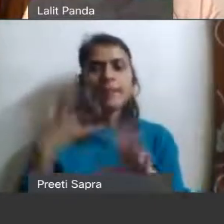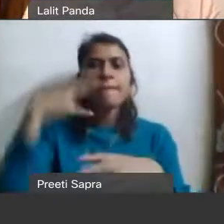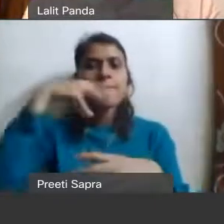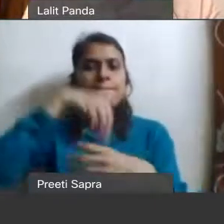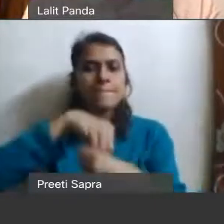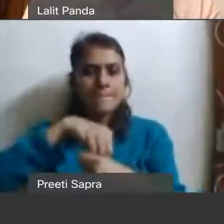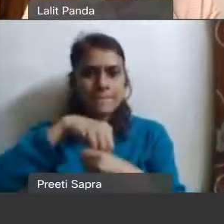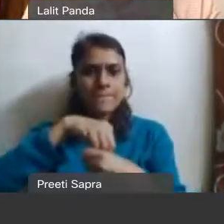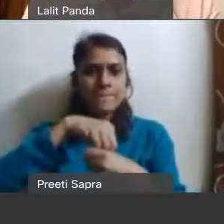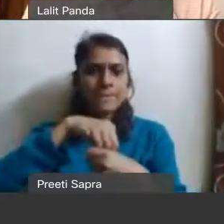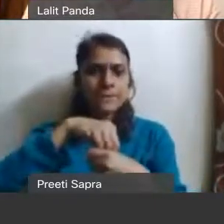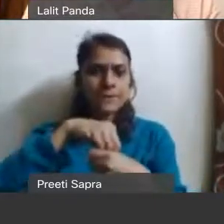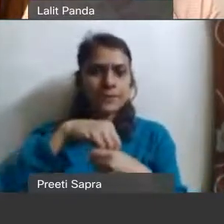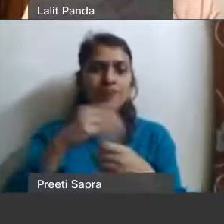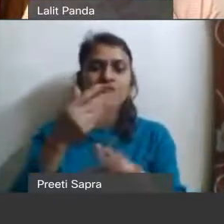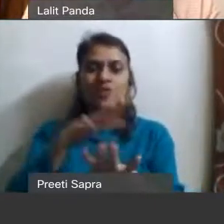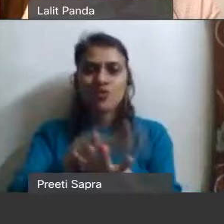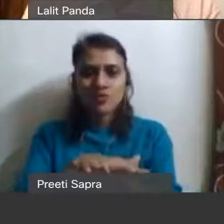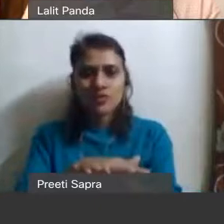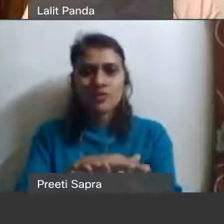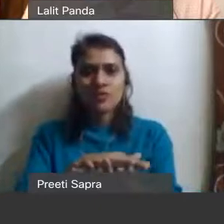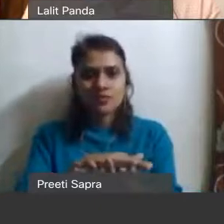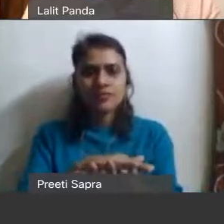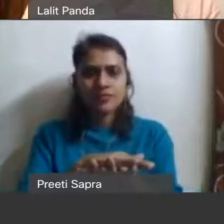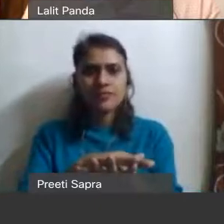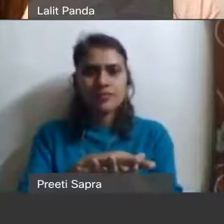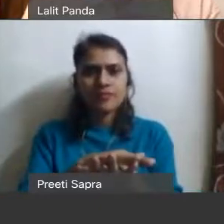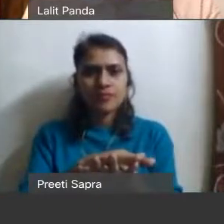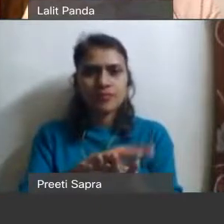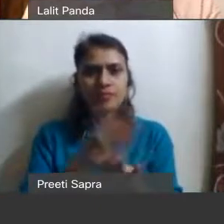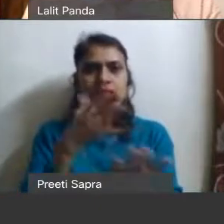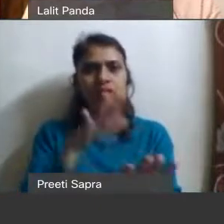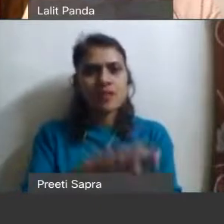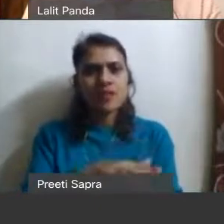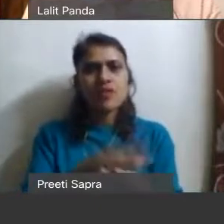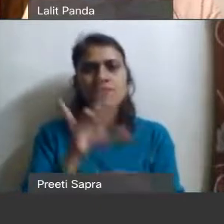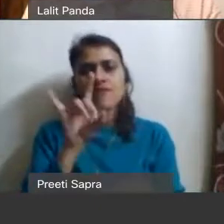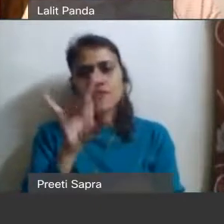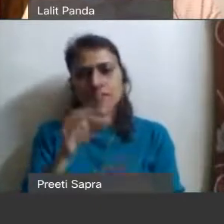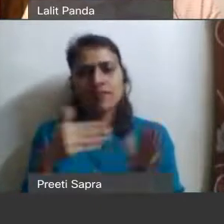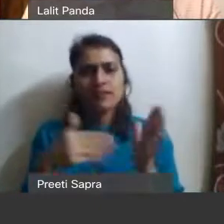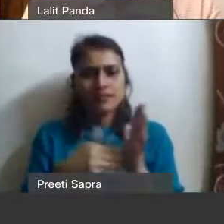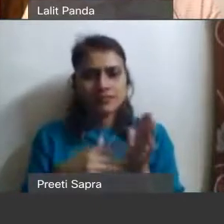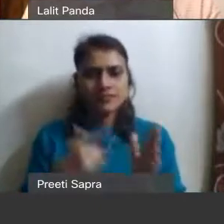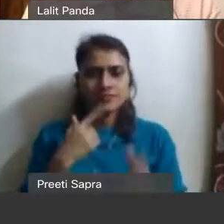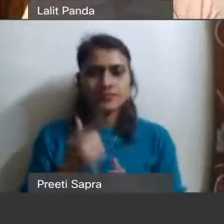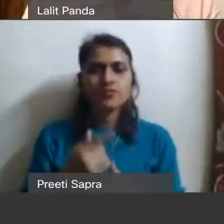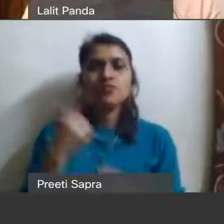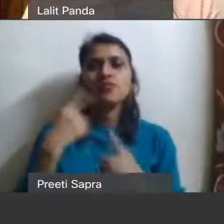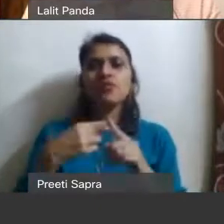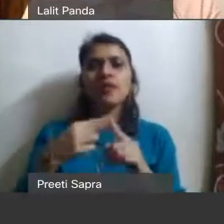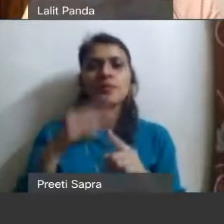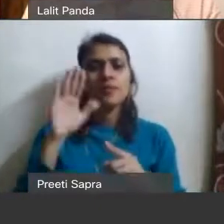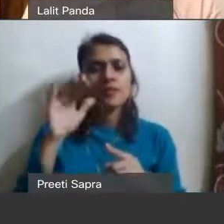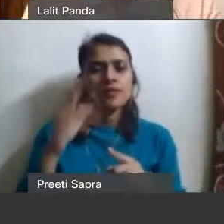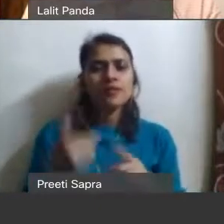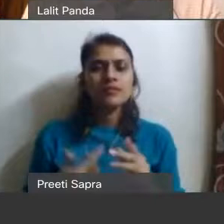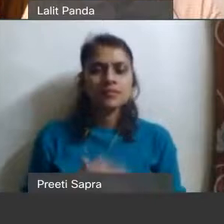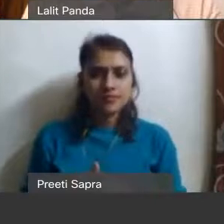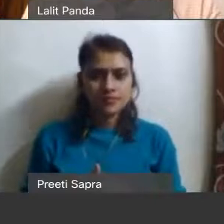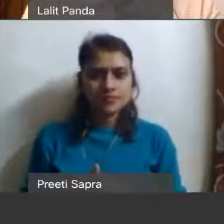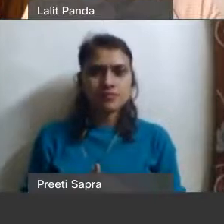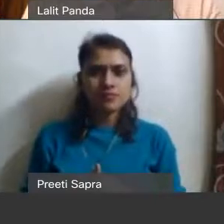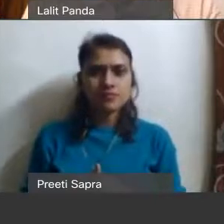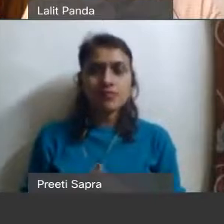of 15 inclusion of 15 and its so-called limitation or confinement